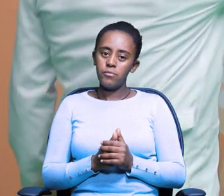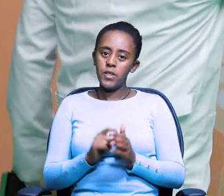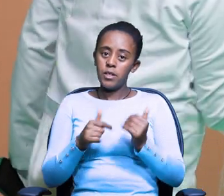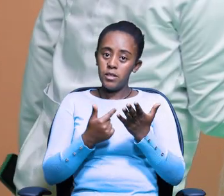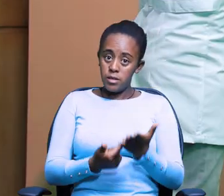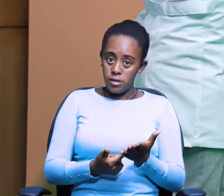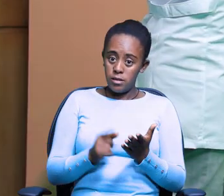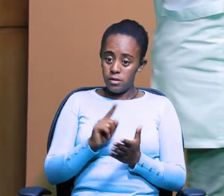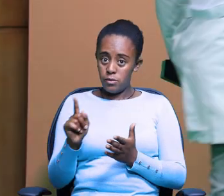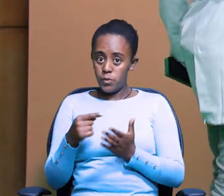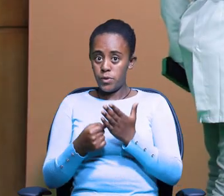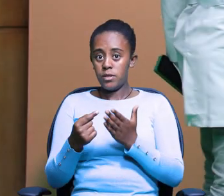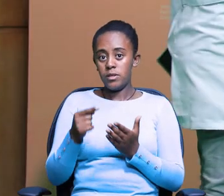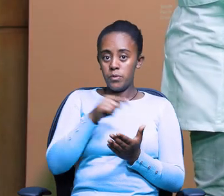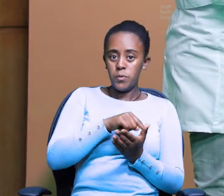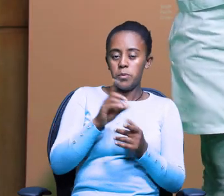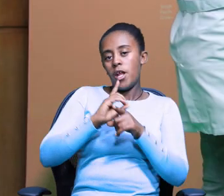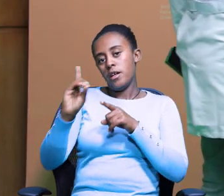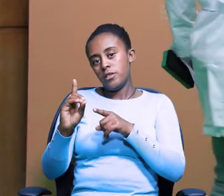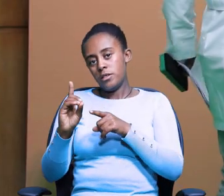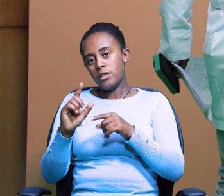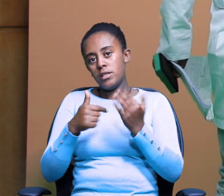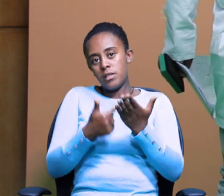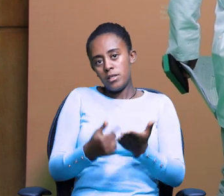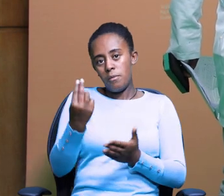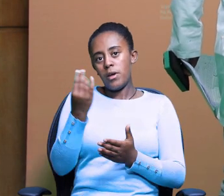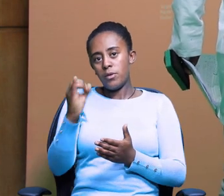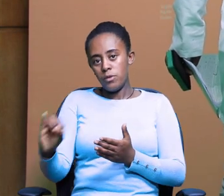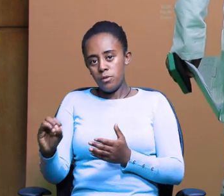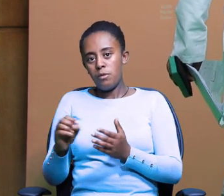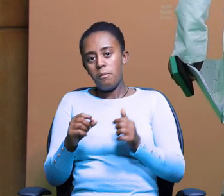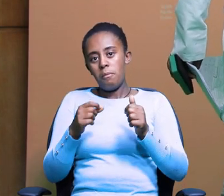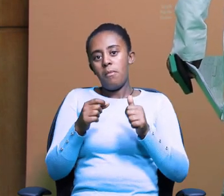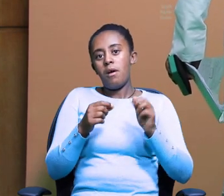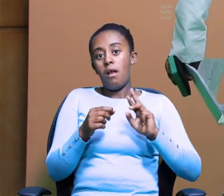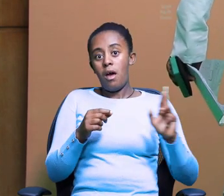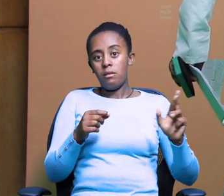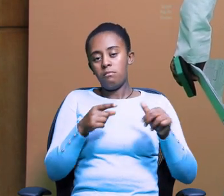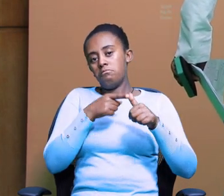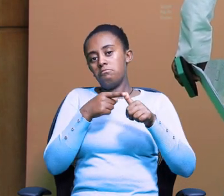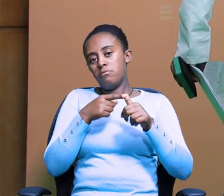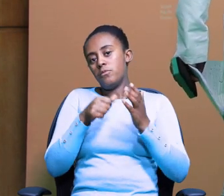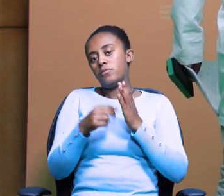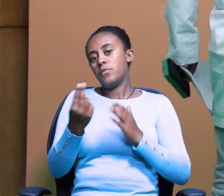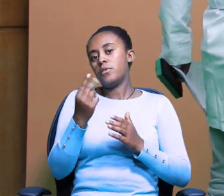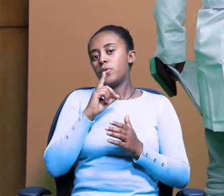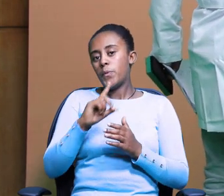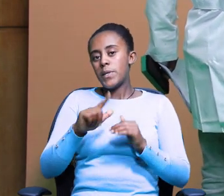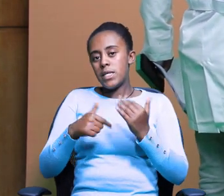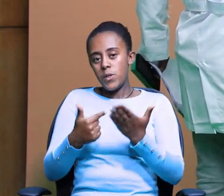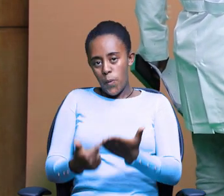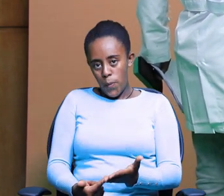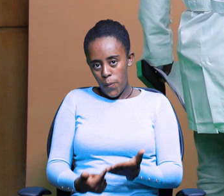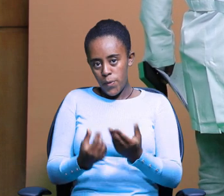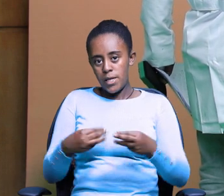Z is to this direction, and Z is to this direction. This is by using our right-hand rule. So the magnetic